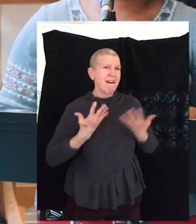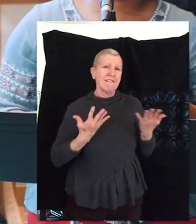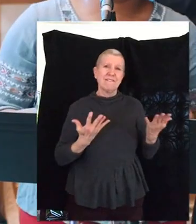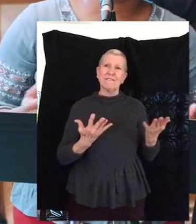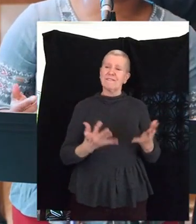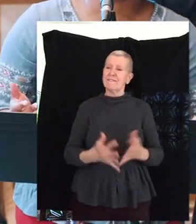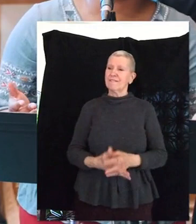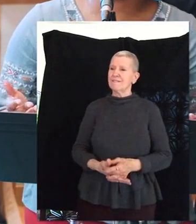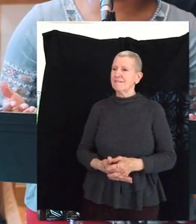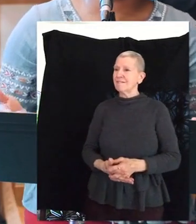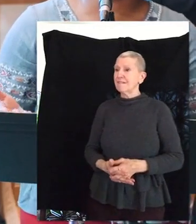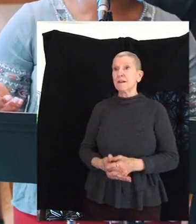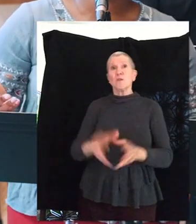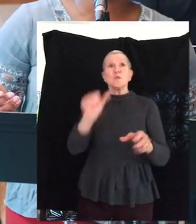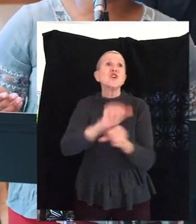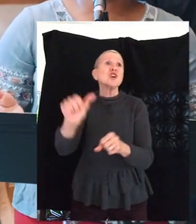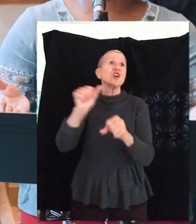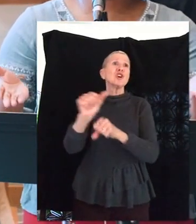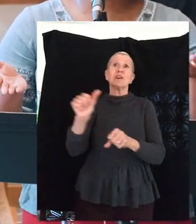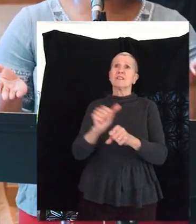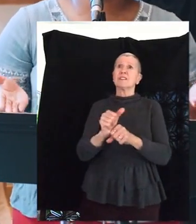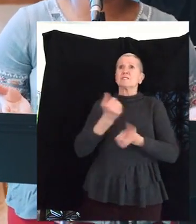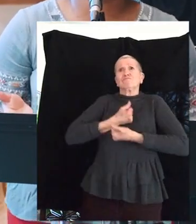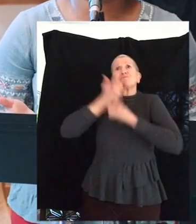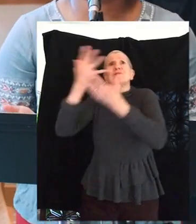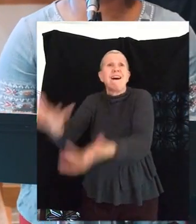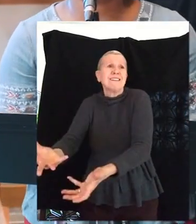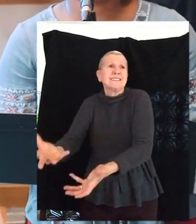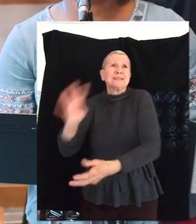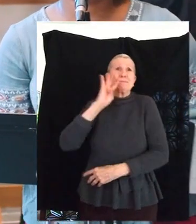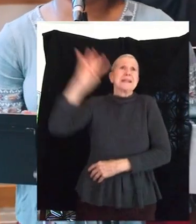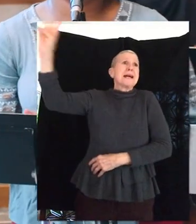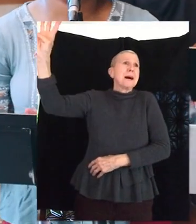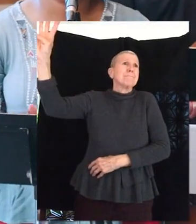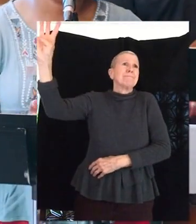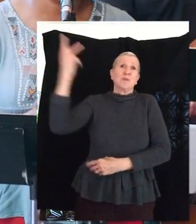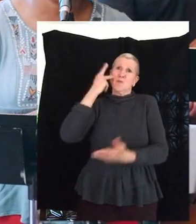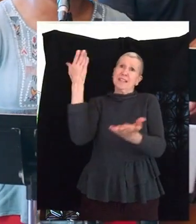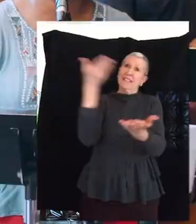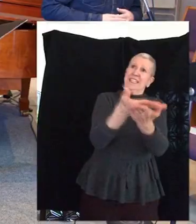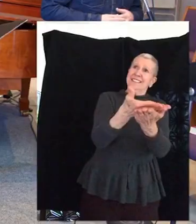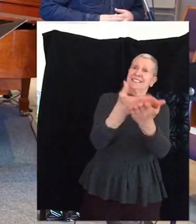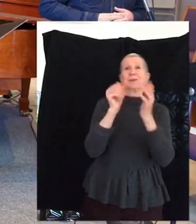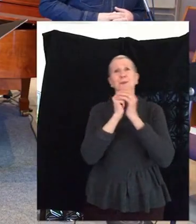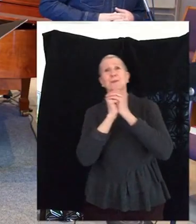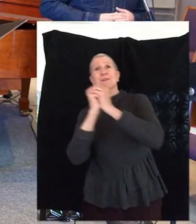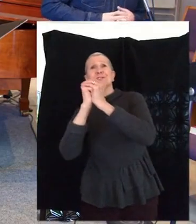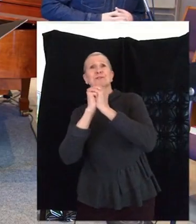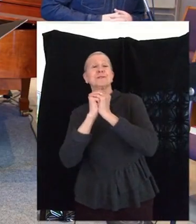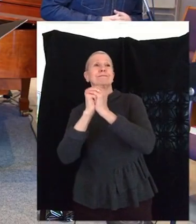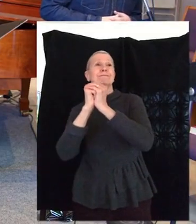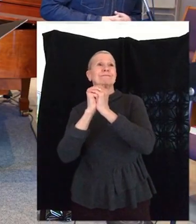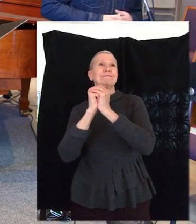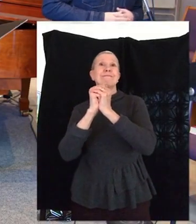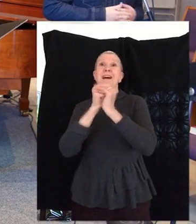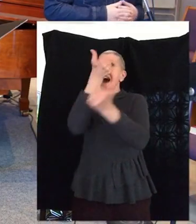Work to speak out, to witness and worship. For